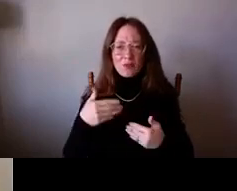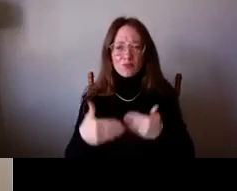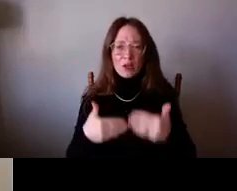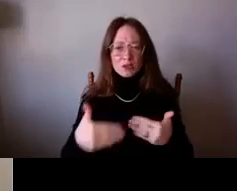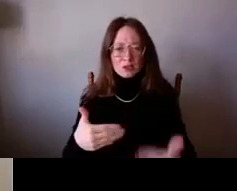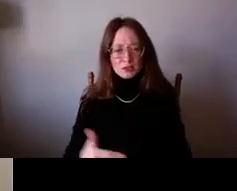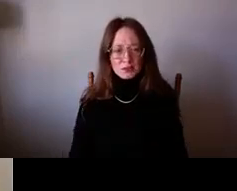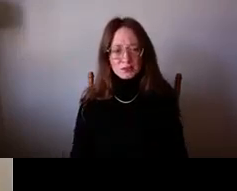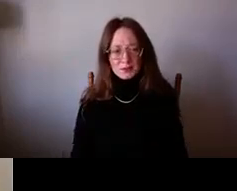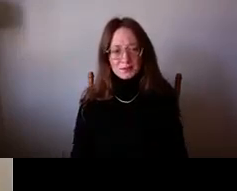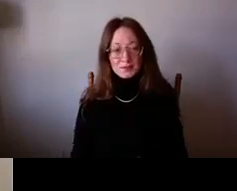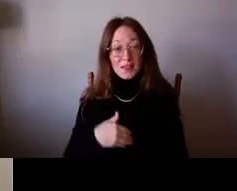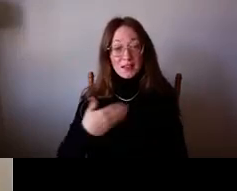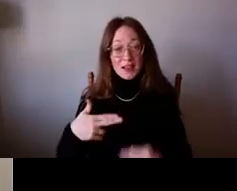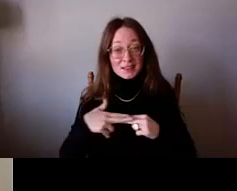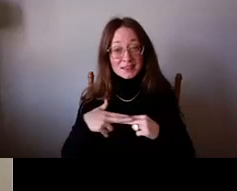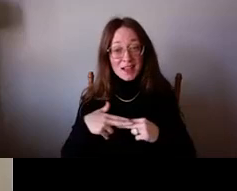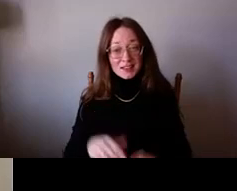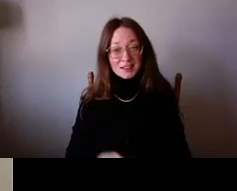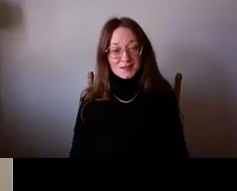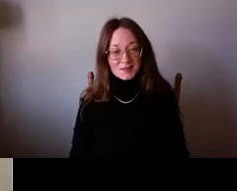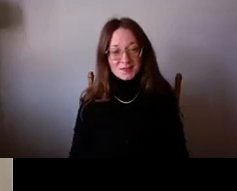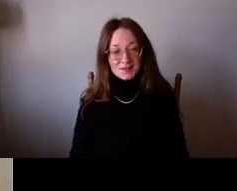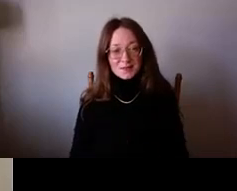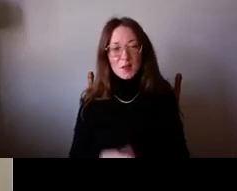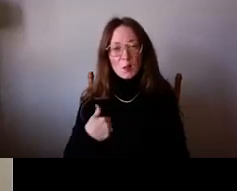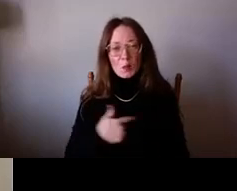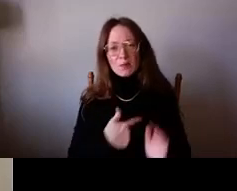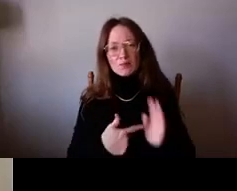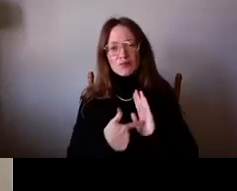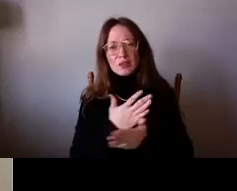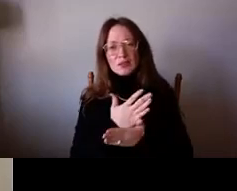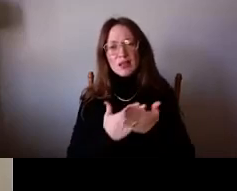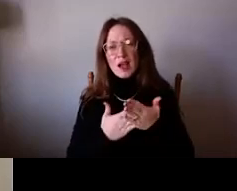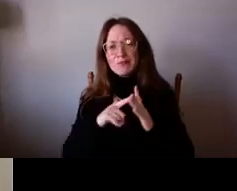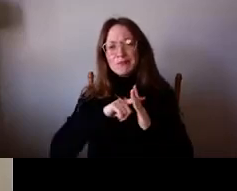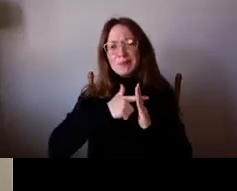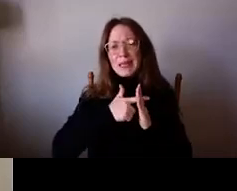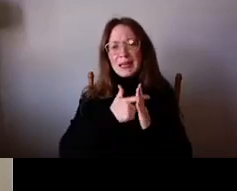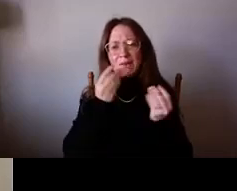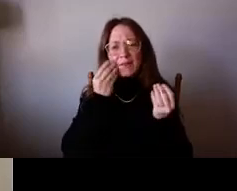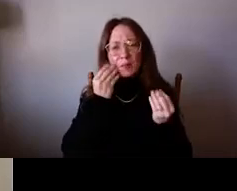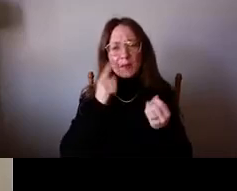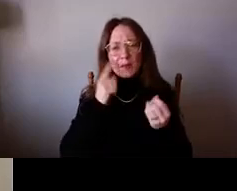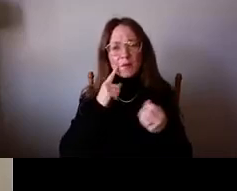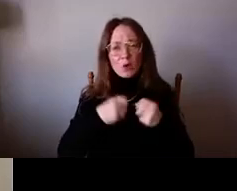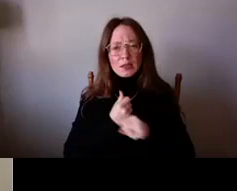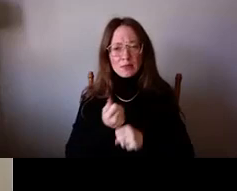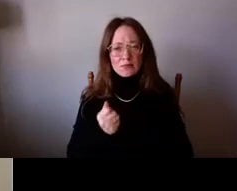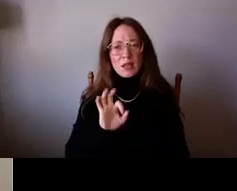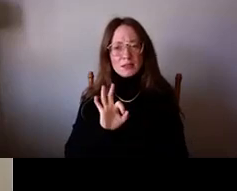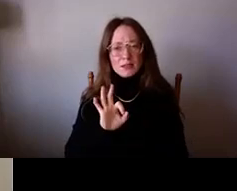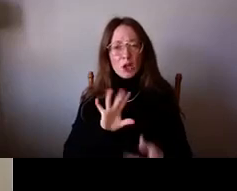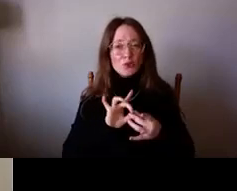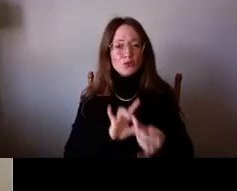On the next slide, we've provided some preliminary information for program year 19 related to the